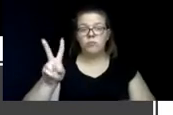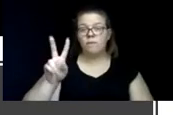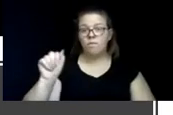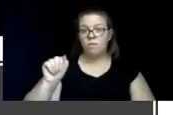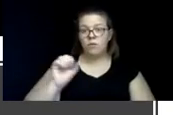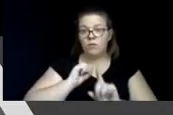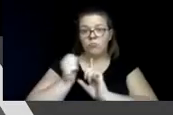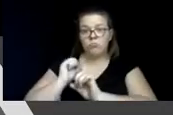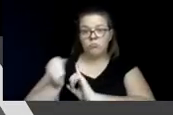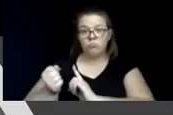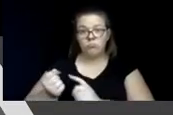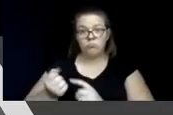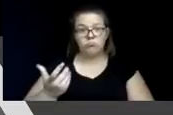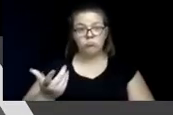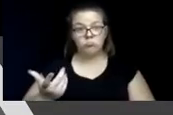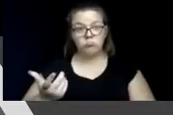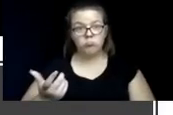Lori?